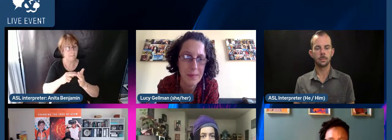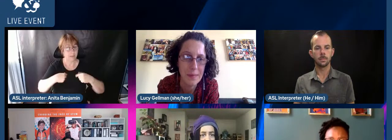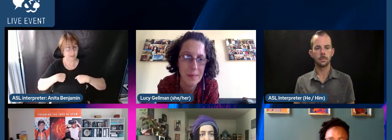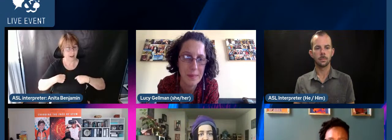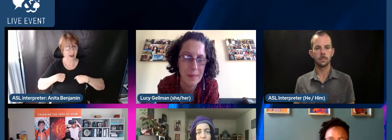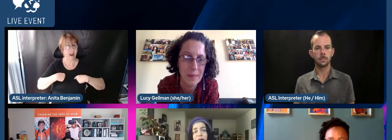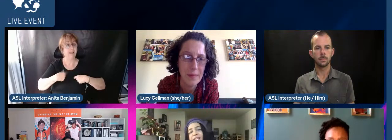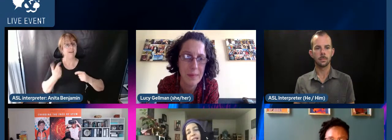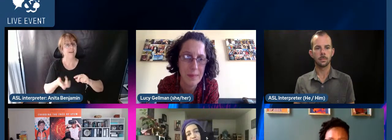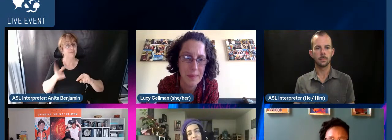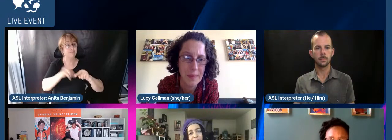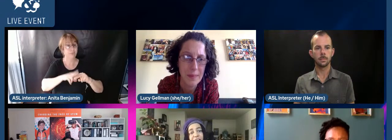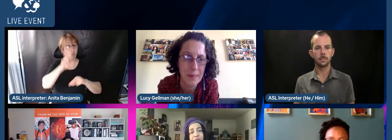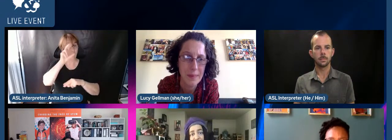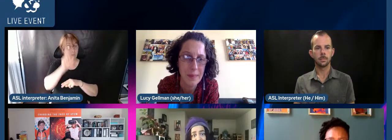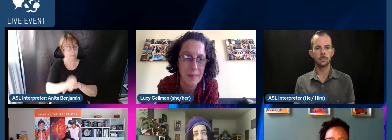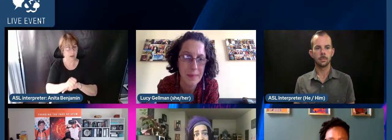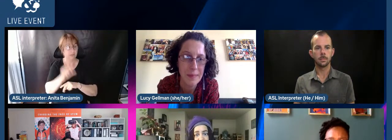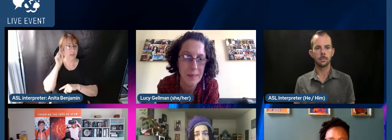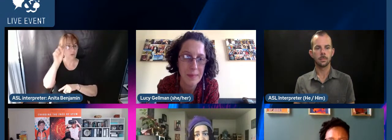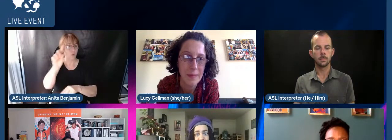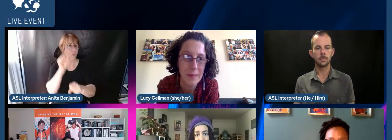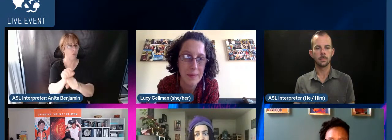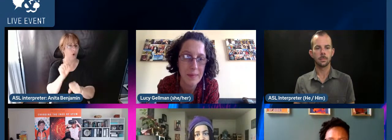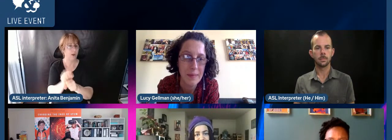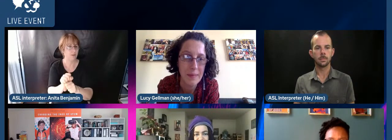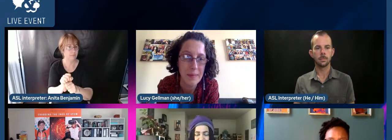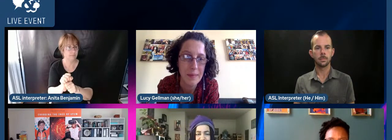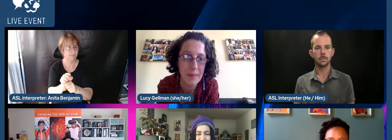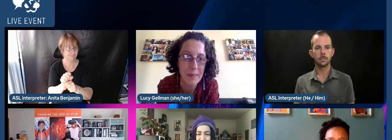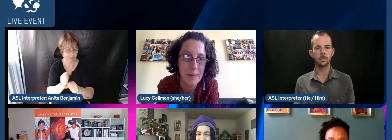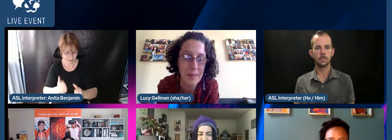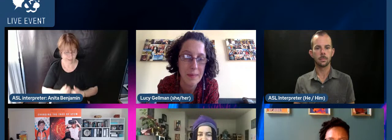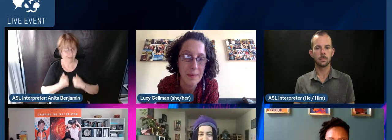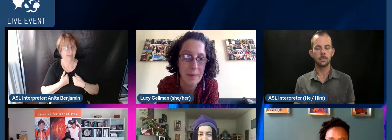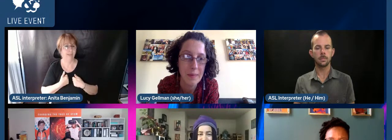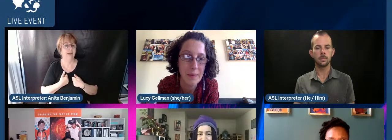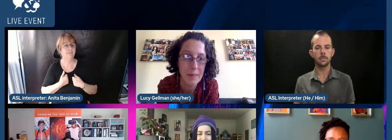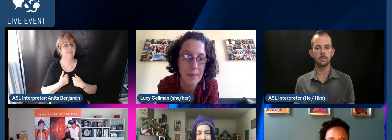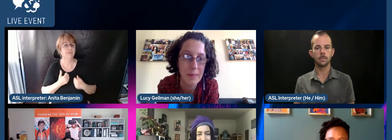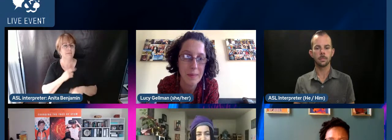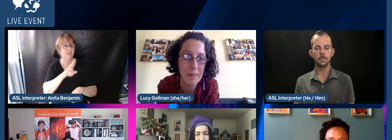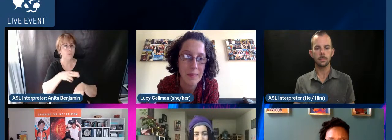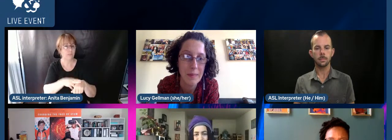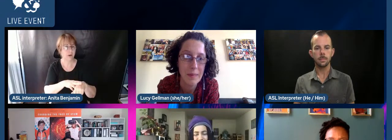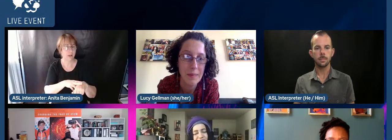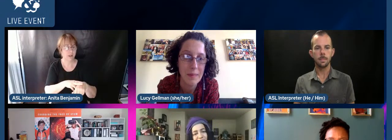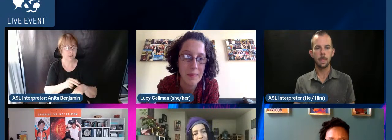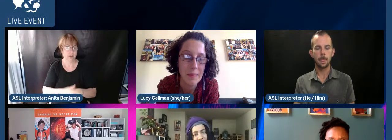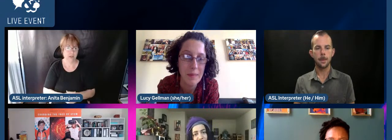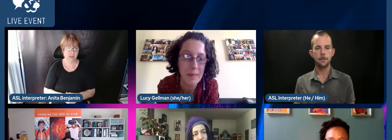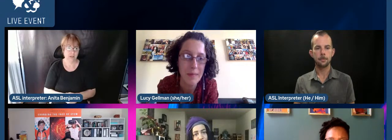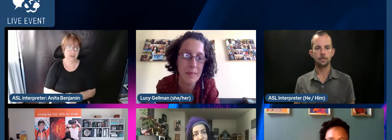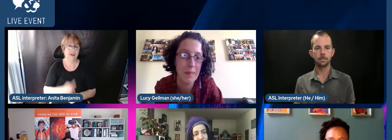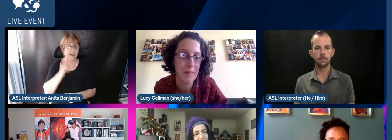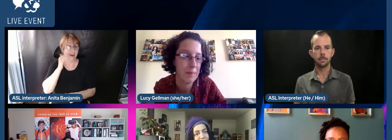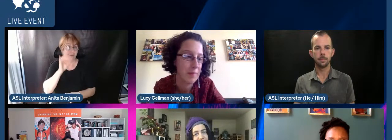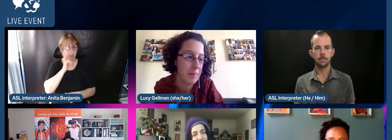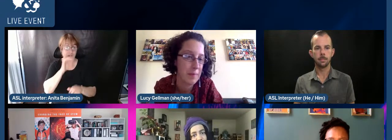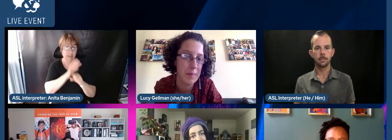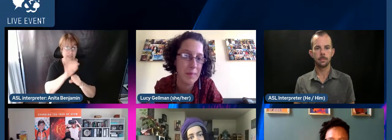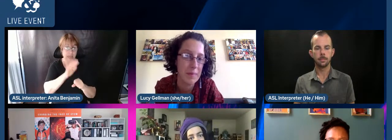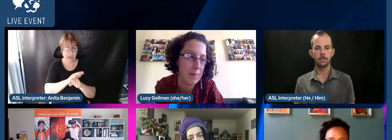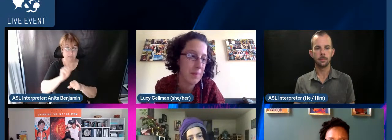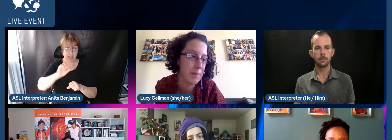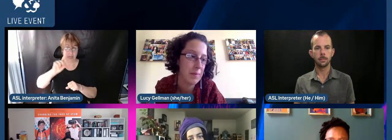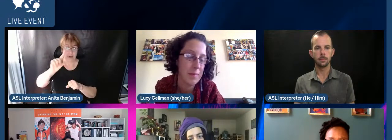do a job, so I can actually live my life. So that rights thing, I go, oh, it's not enough. The